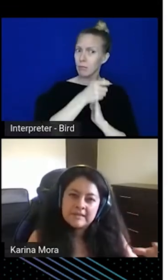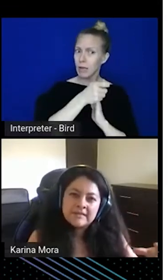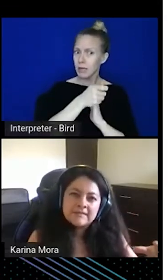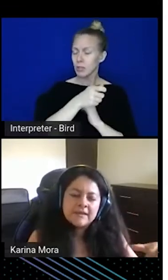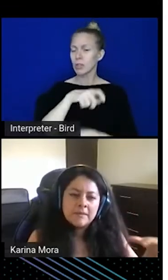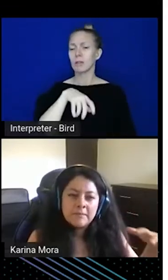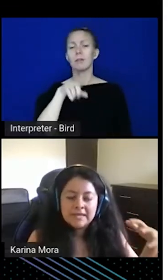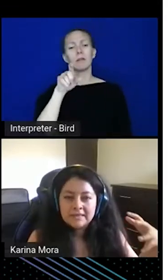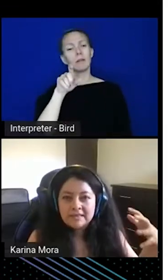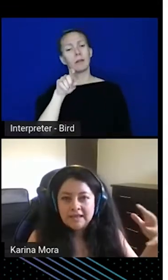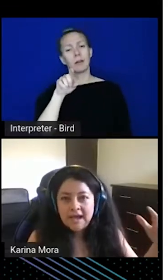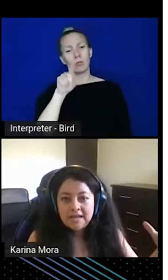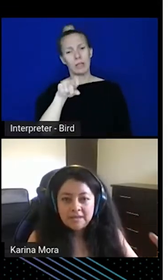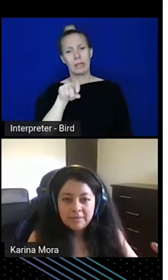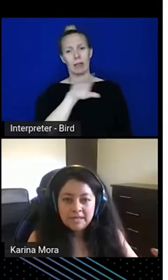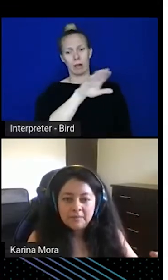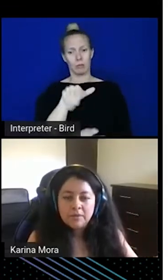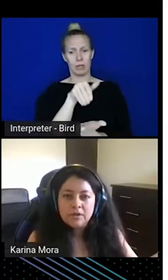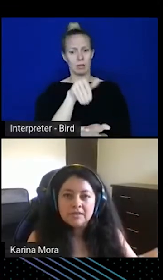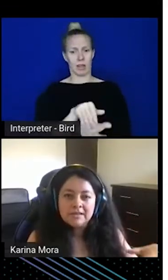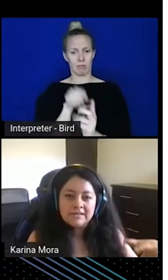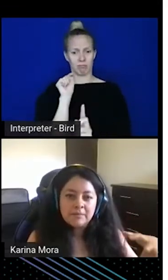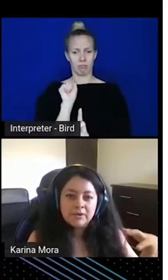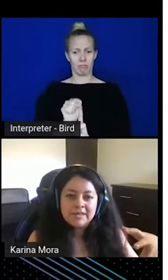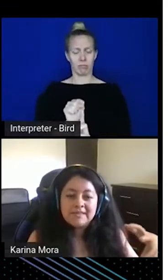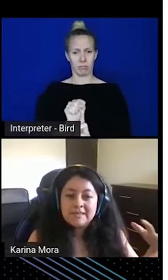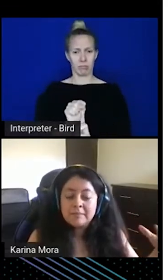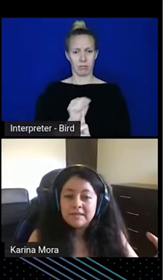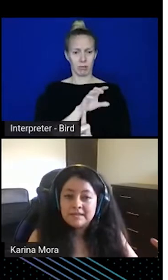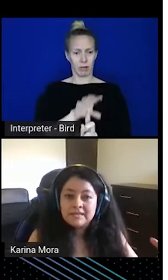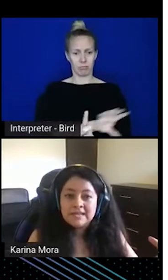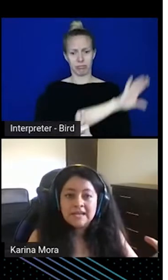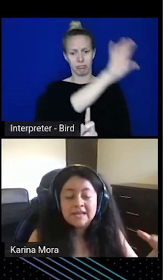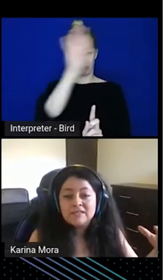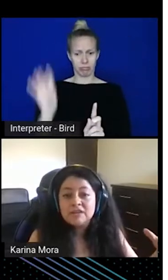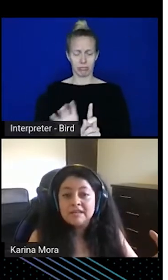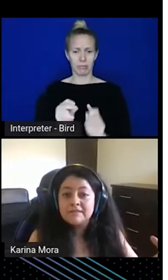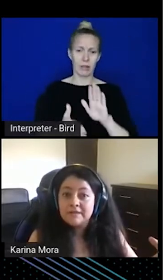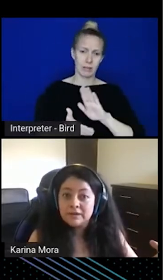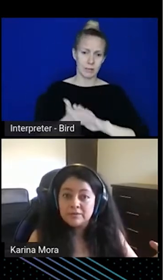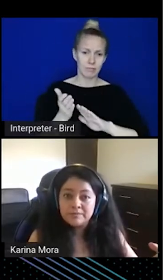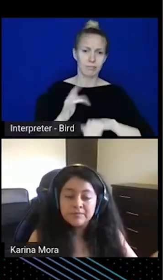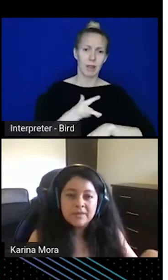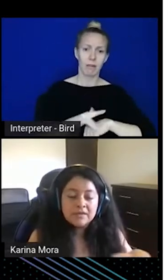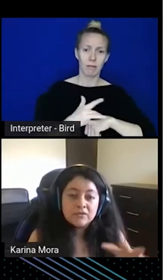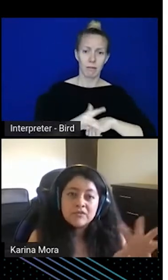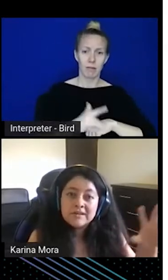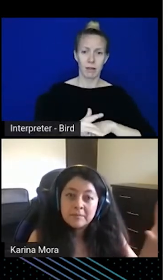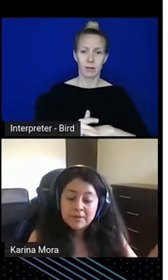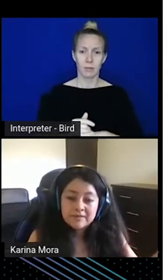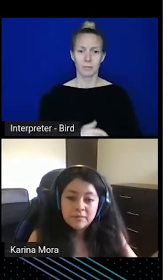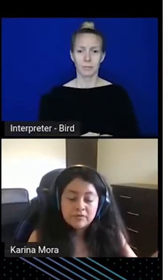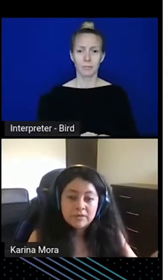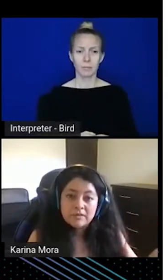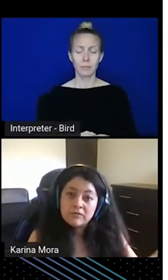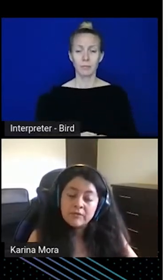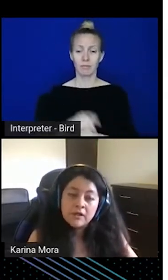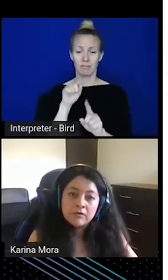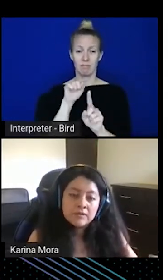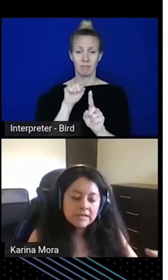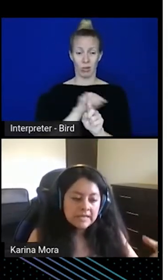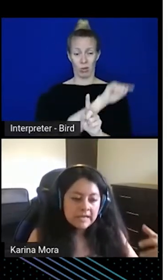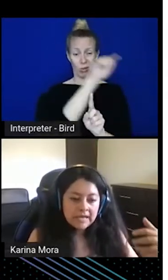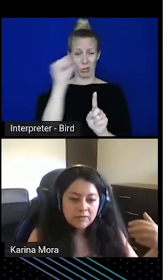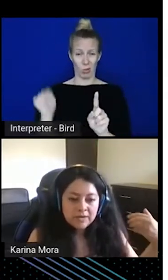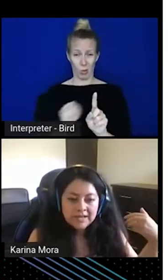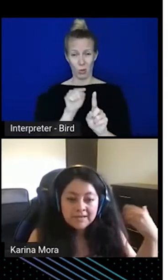all the things, make it highly available, deploy it independently, and isolate the failure. Those are the principles we need to